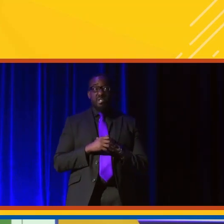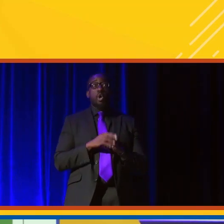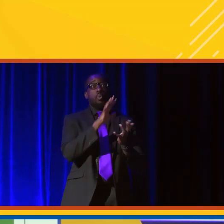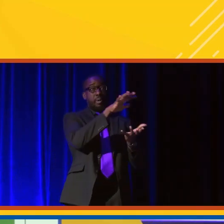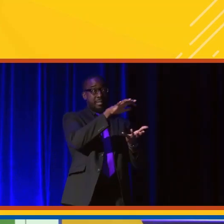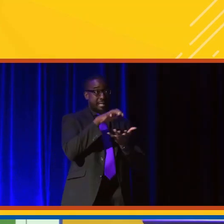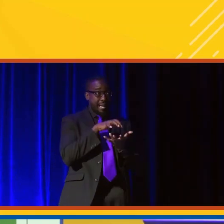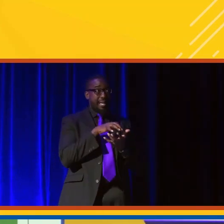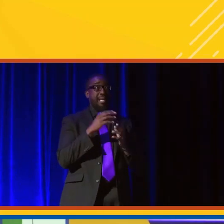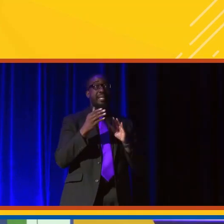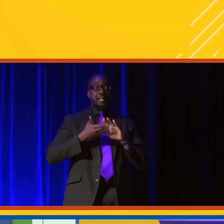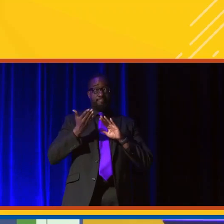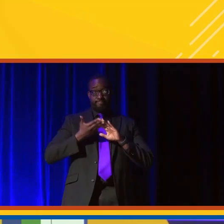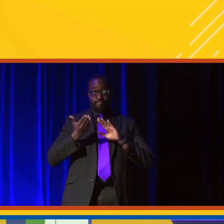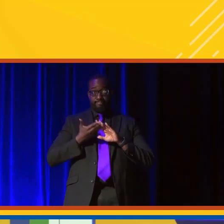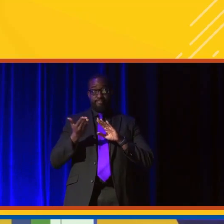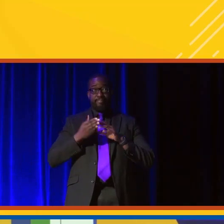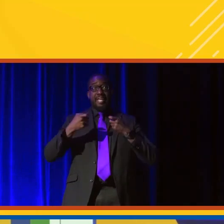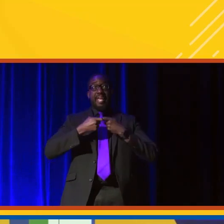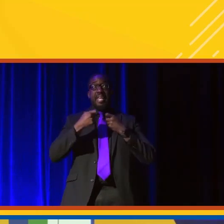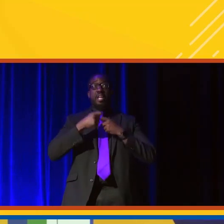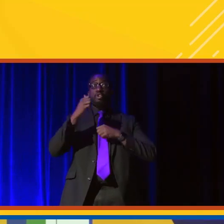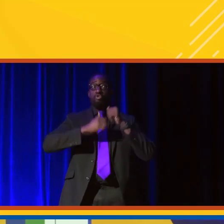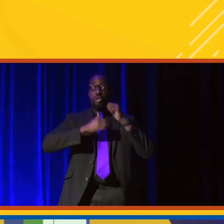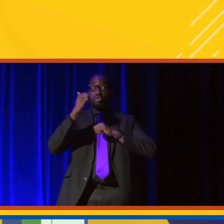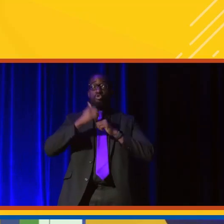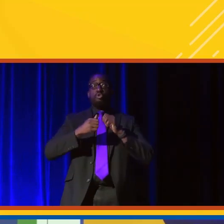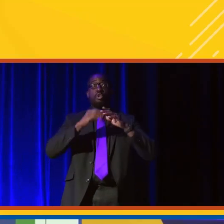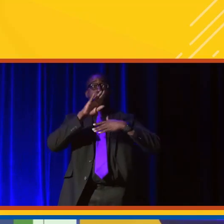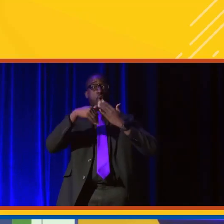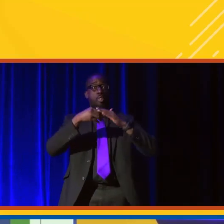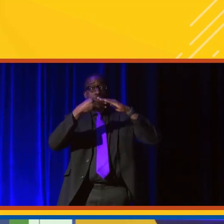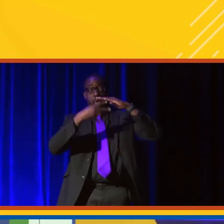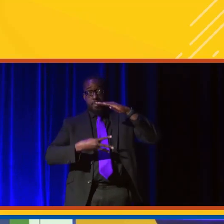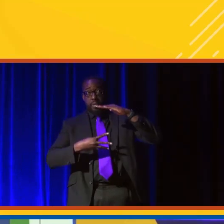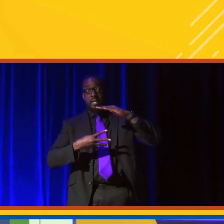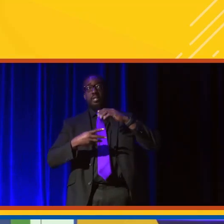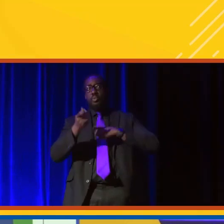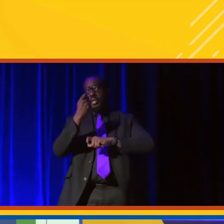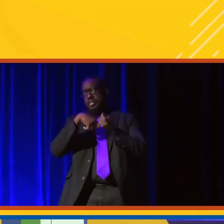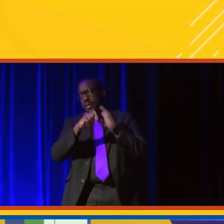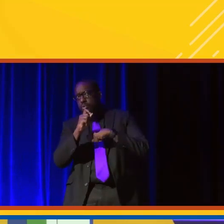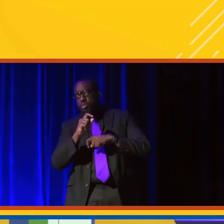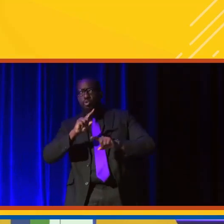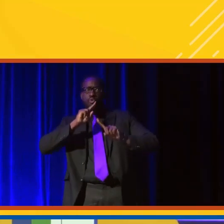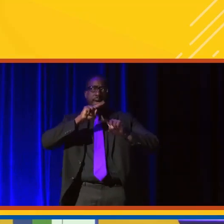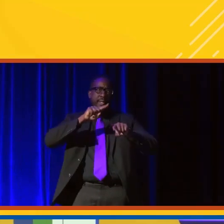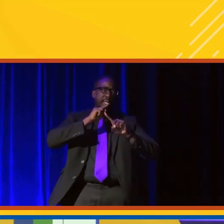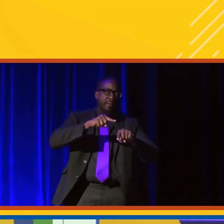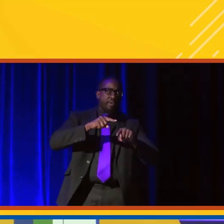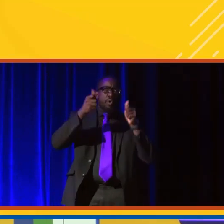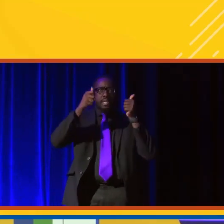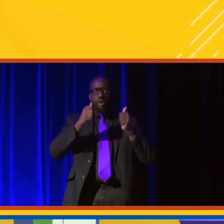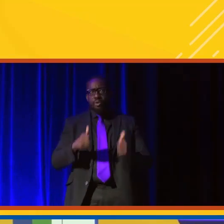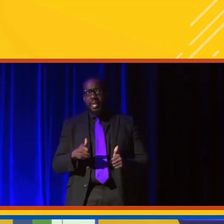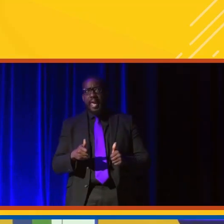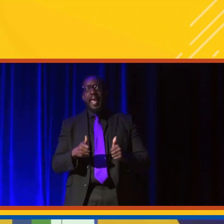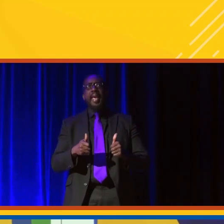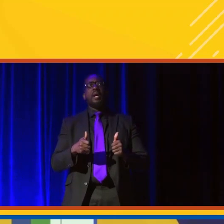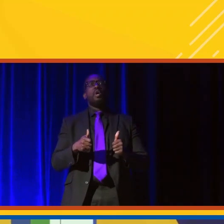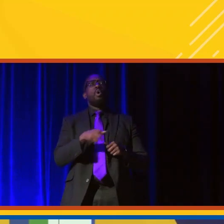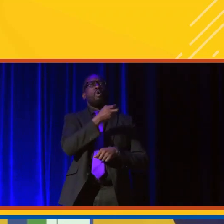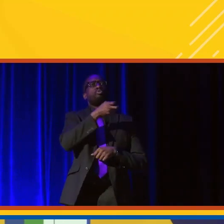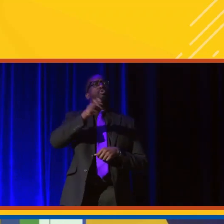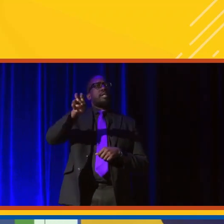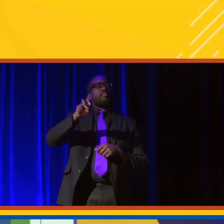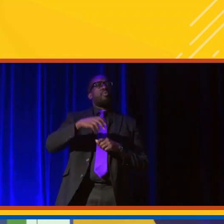electronic structure and compute its electronic properties. This could be substituted. We could be trying to do reactivity or degradation or excitation